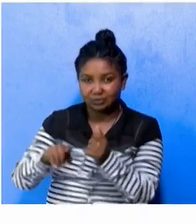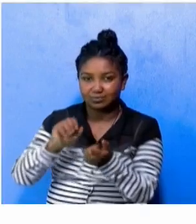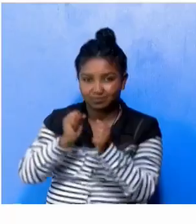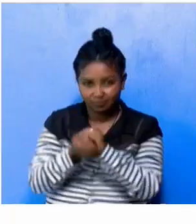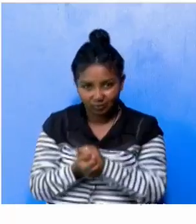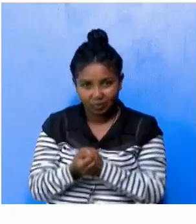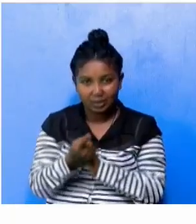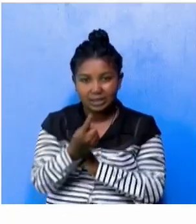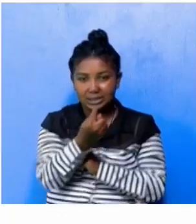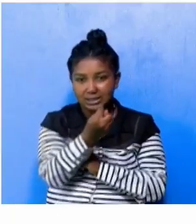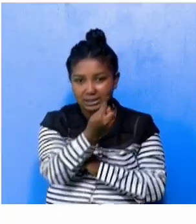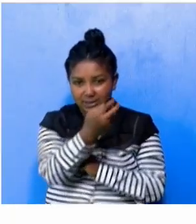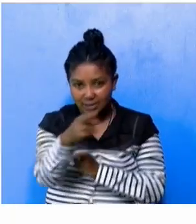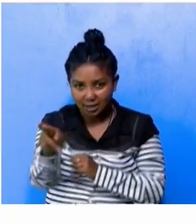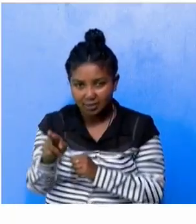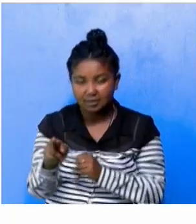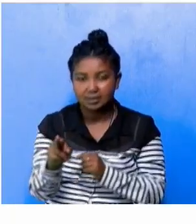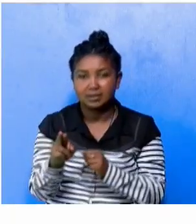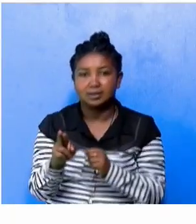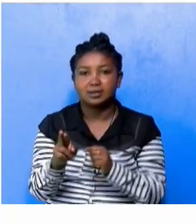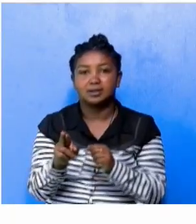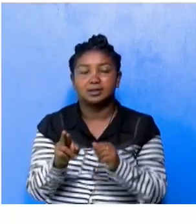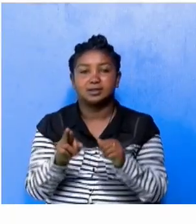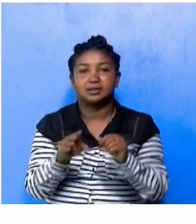Their dinner